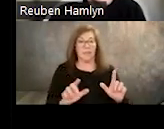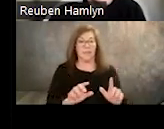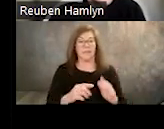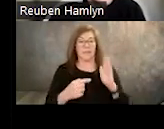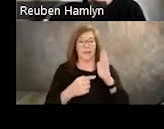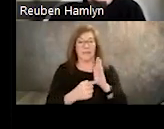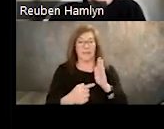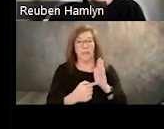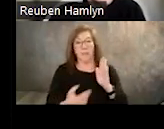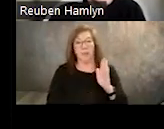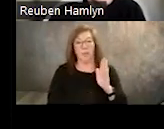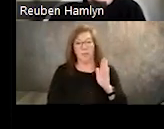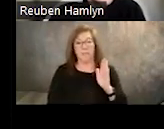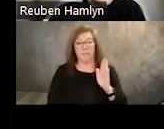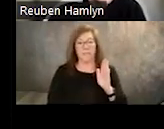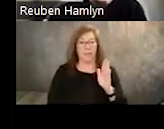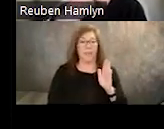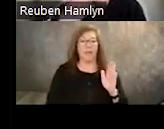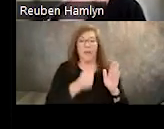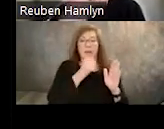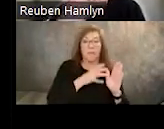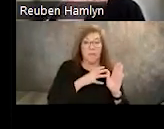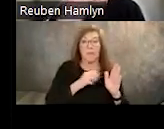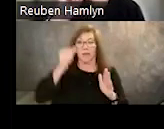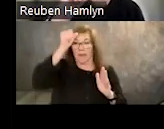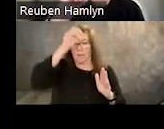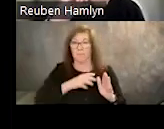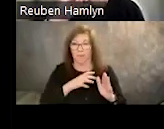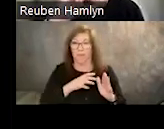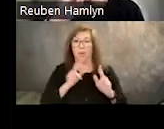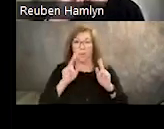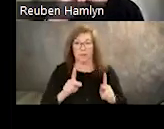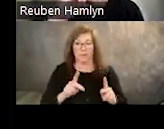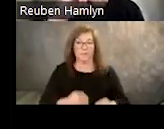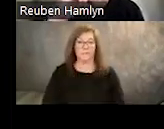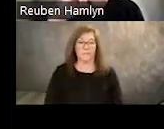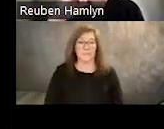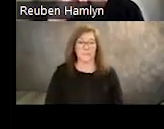for female subject and a male subject.